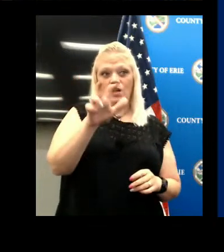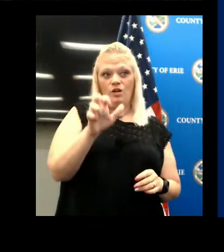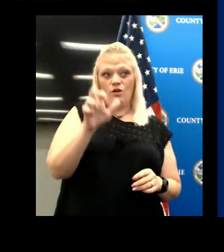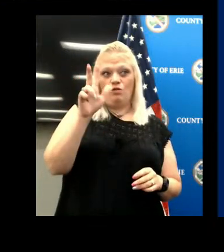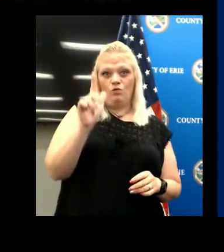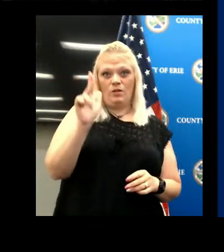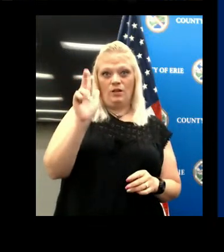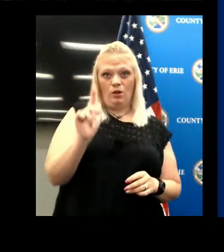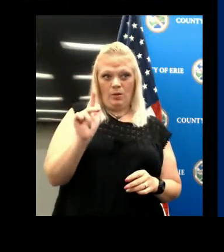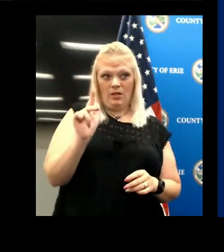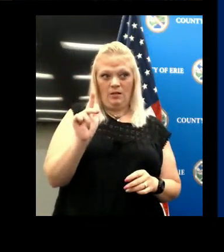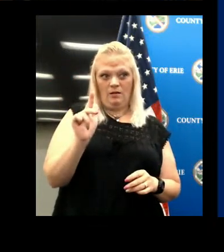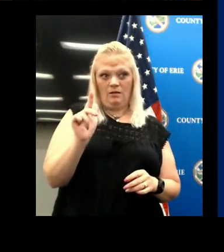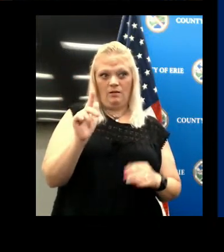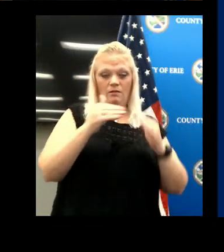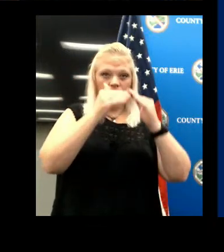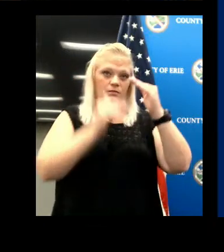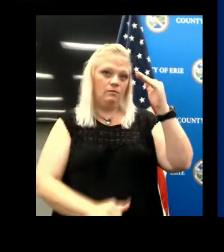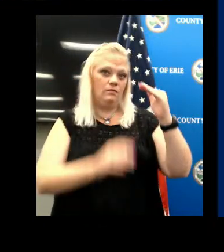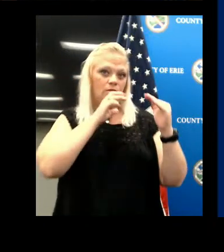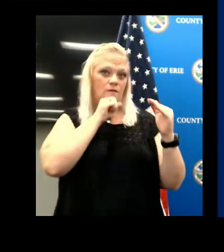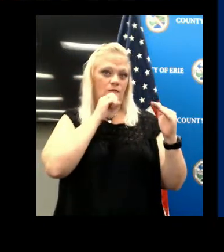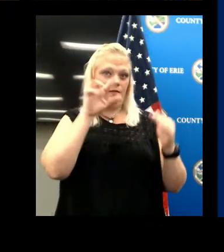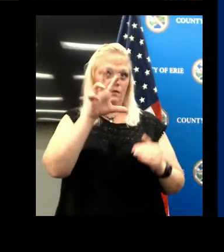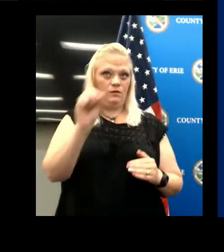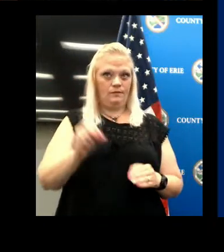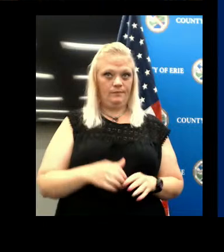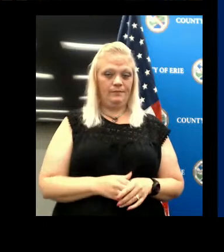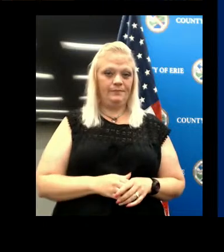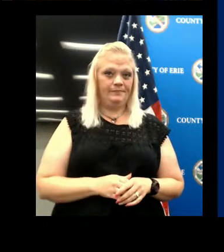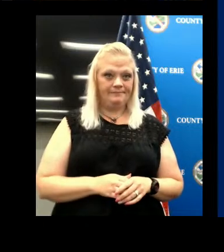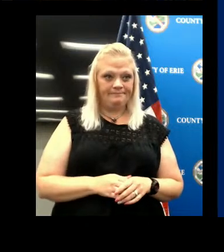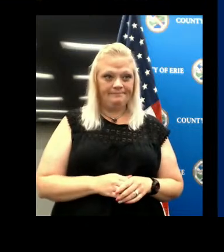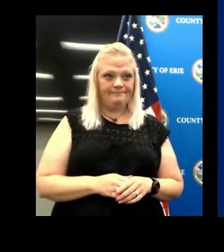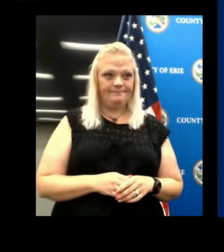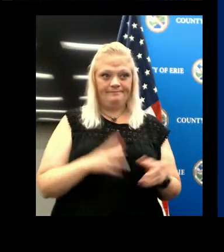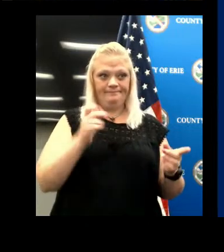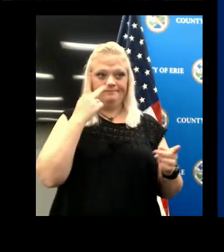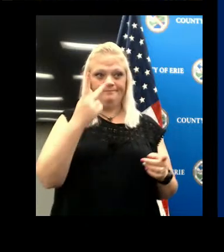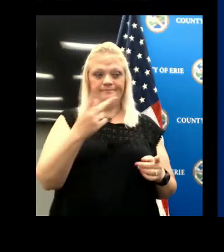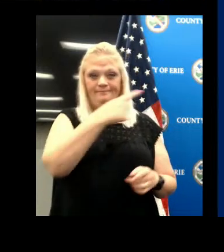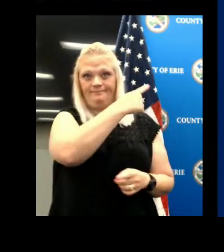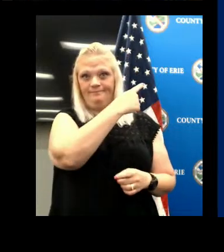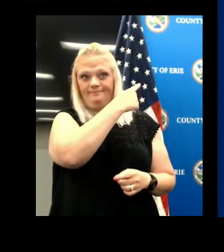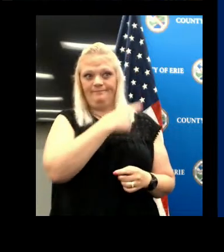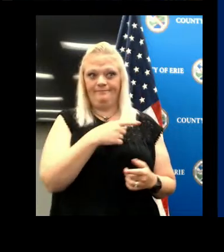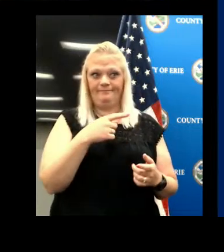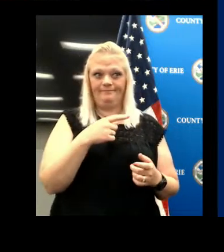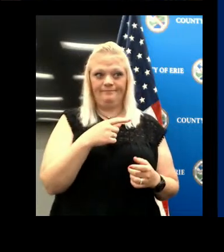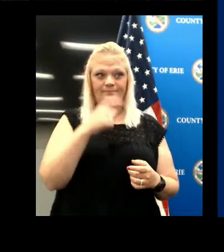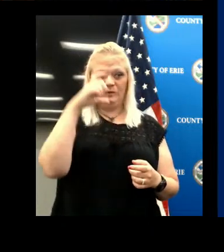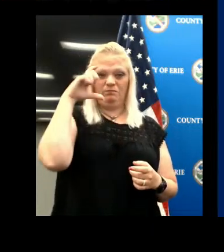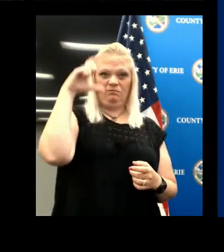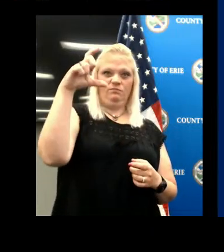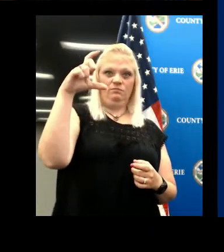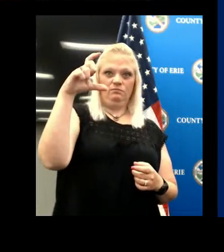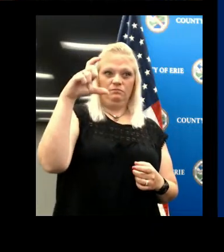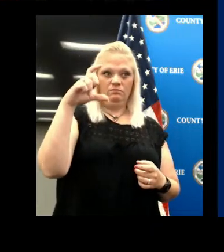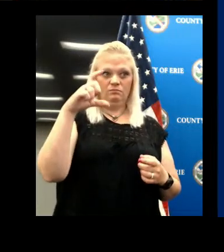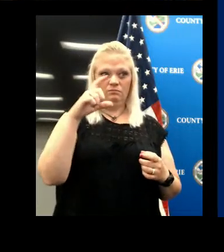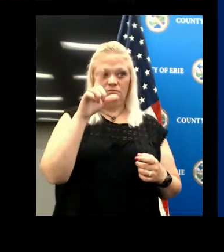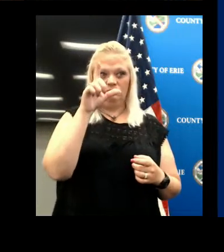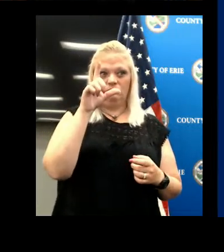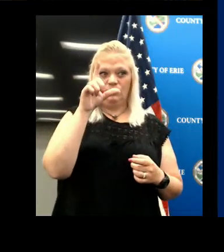323 of those were under the age of 30. You can see in the chart the big bar is the 20